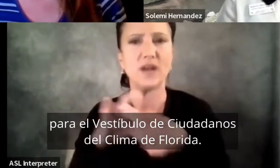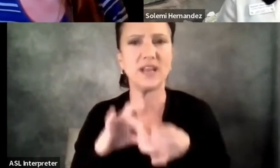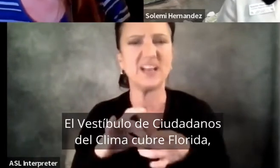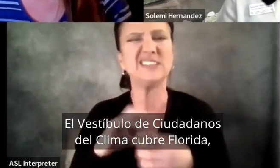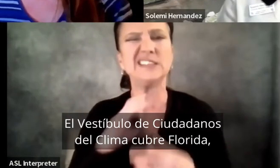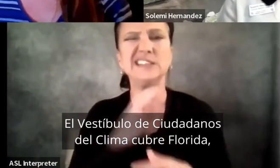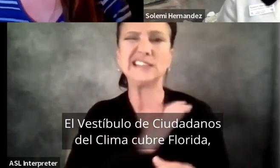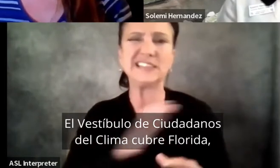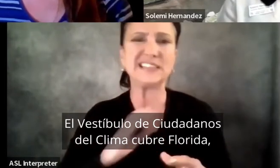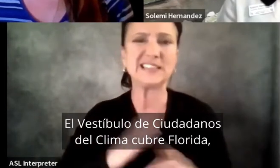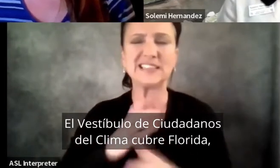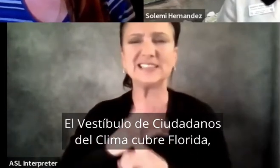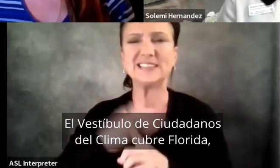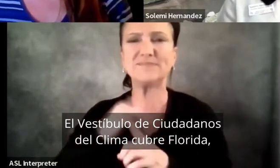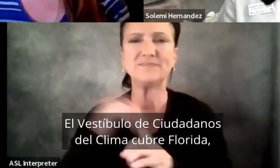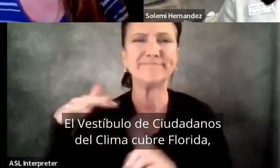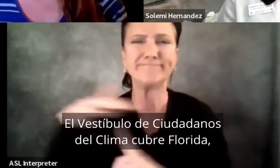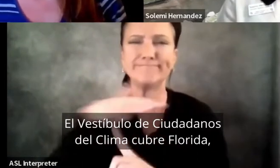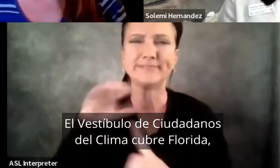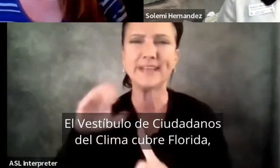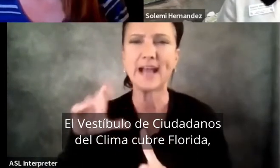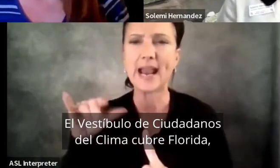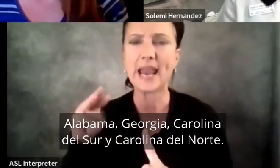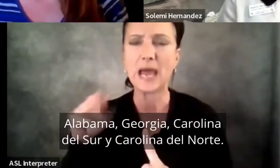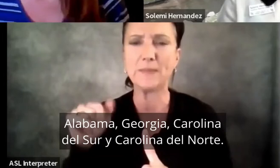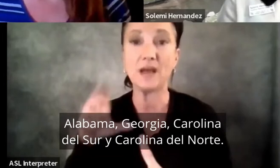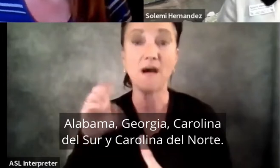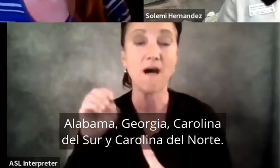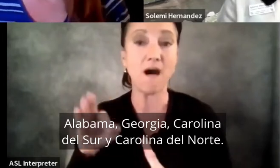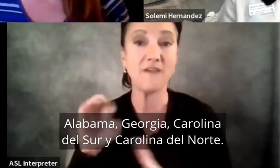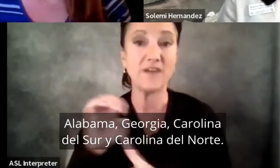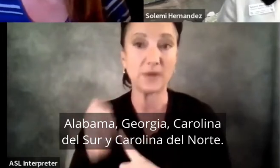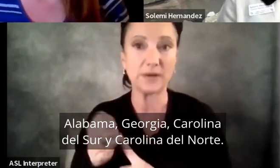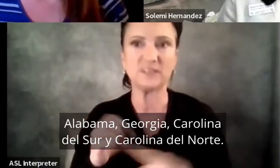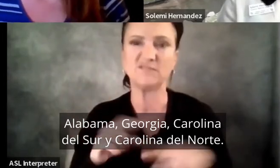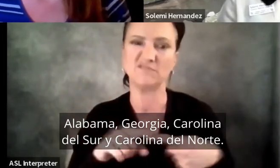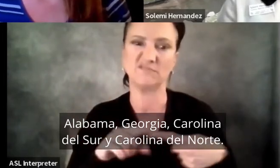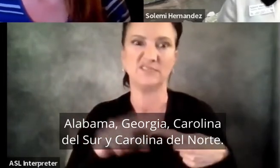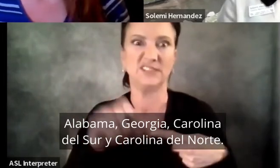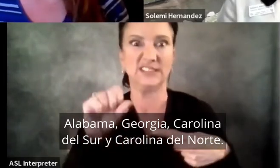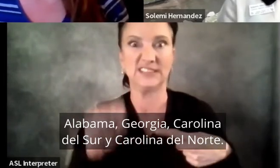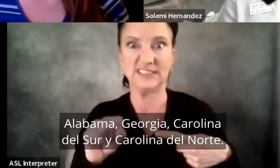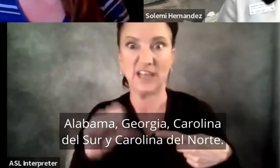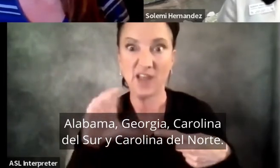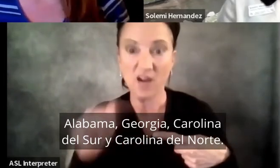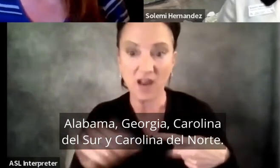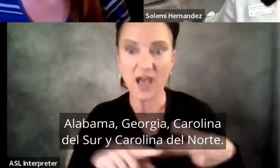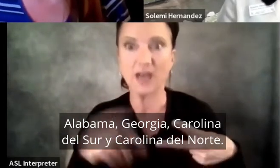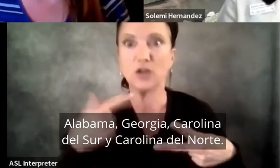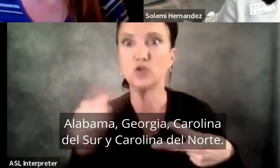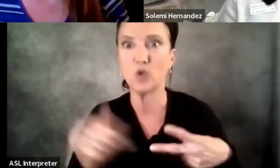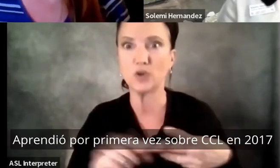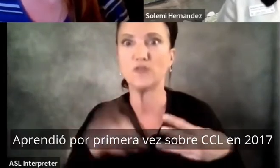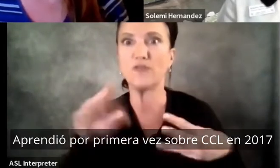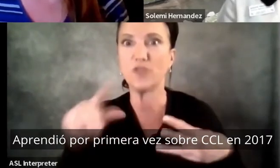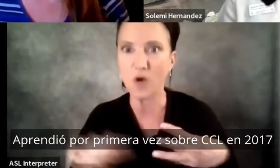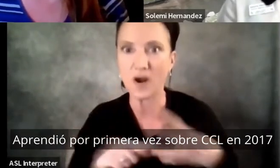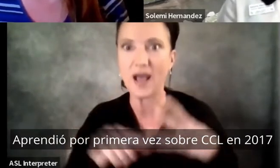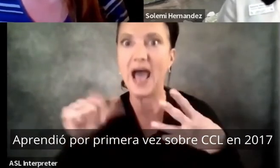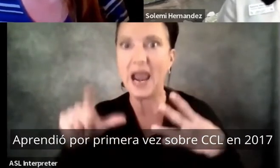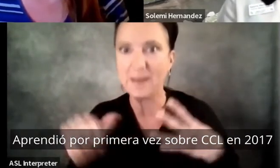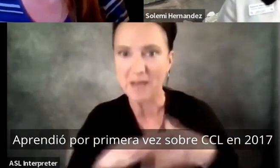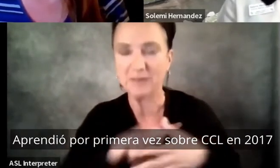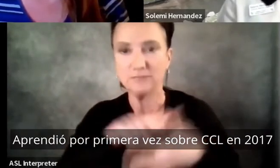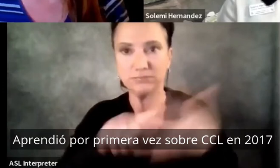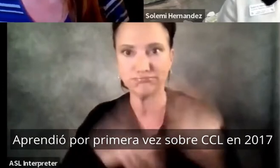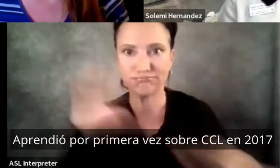Florida. Citizens Climate Lobby covering Florida, Alabama, Georgia, South Carolina, and North Carolina. She first learned